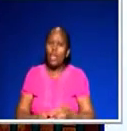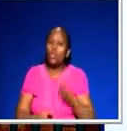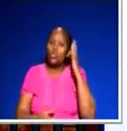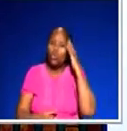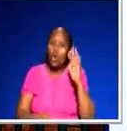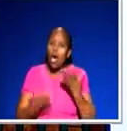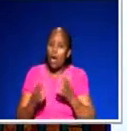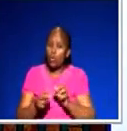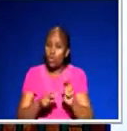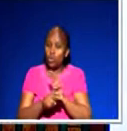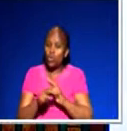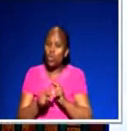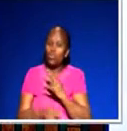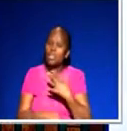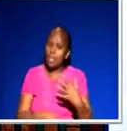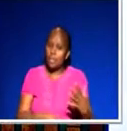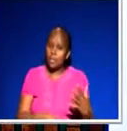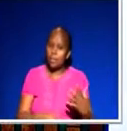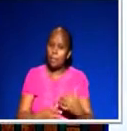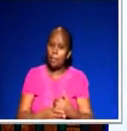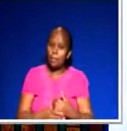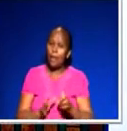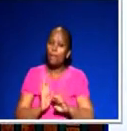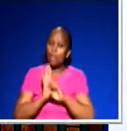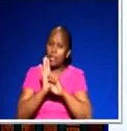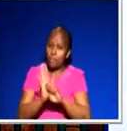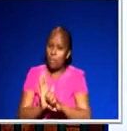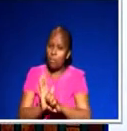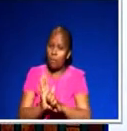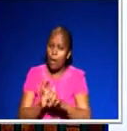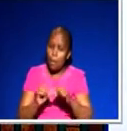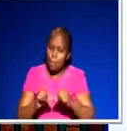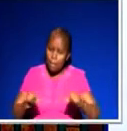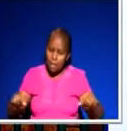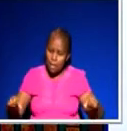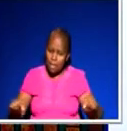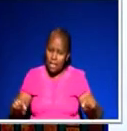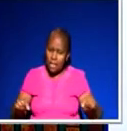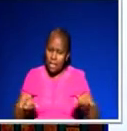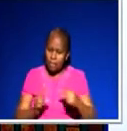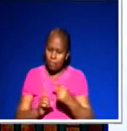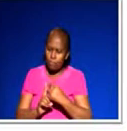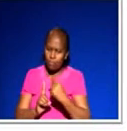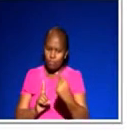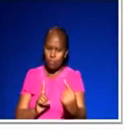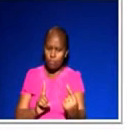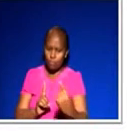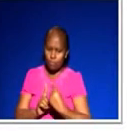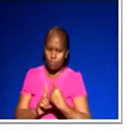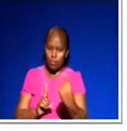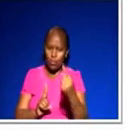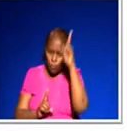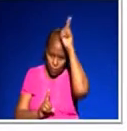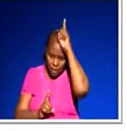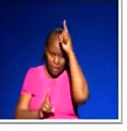can use these instruments, for example, measuring the distance between two